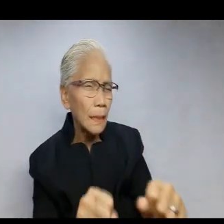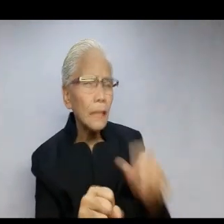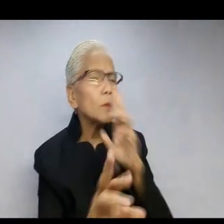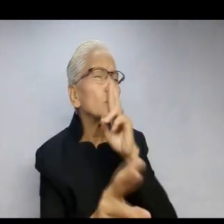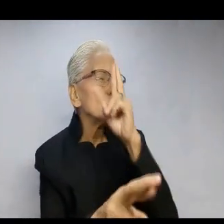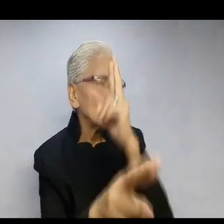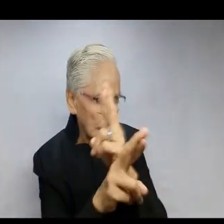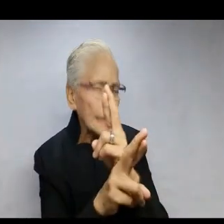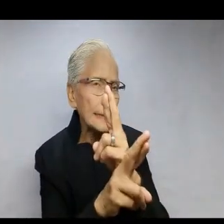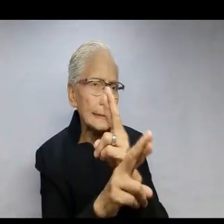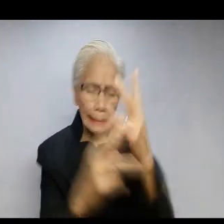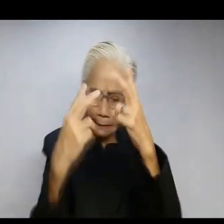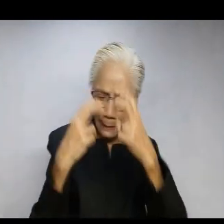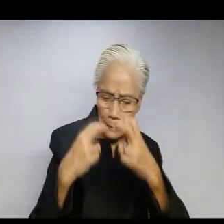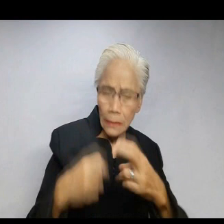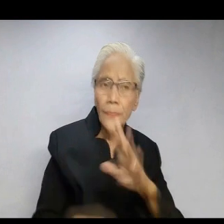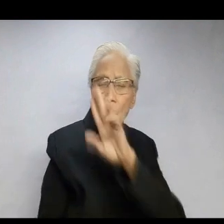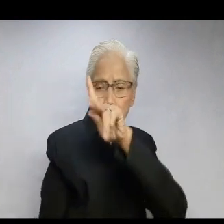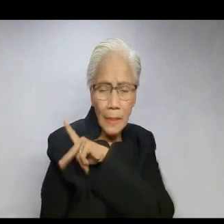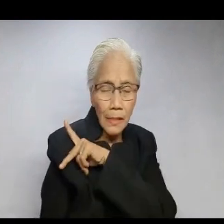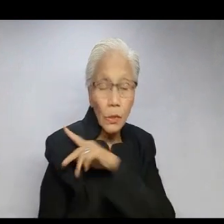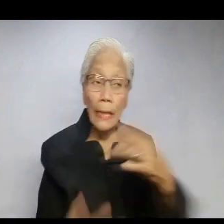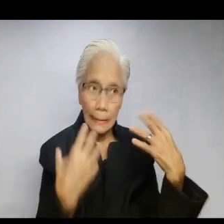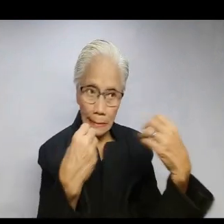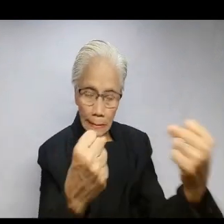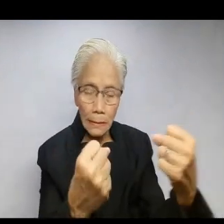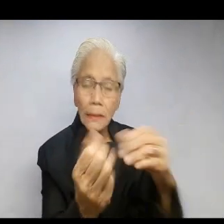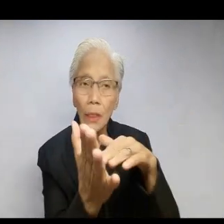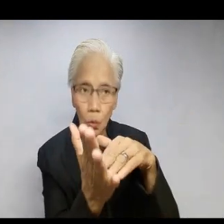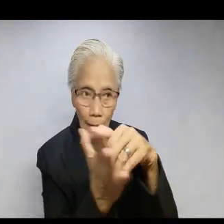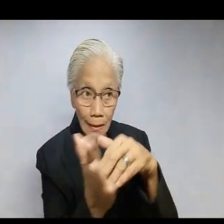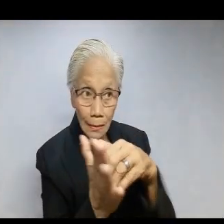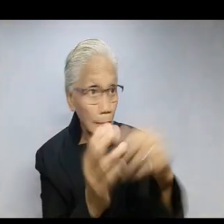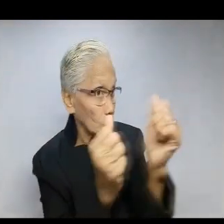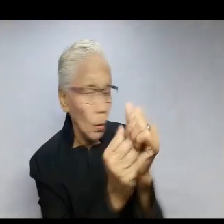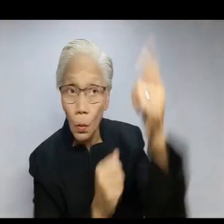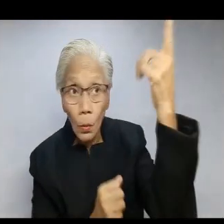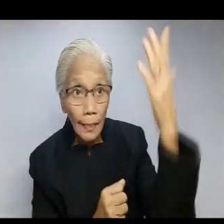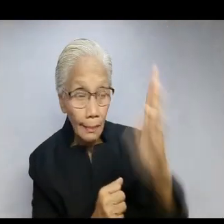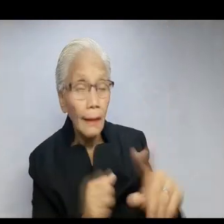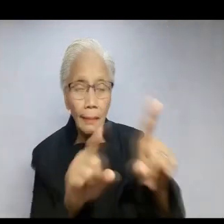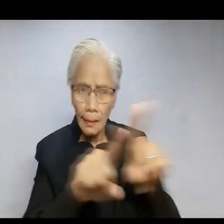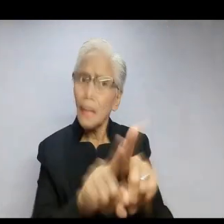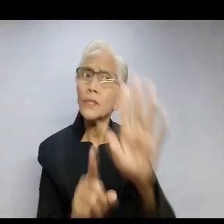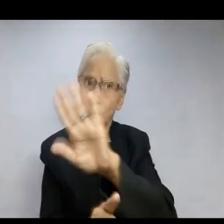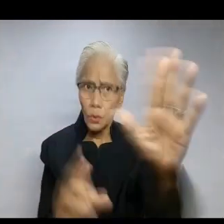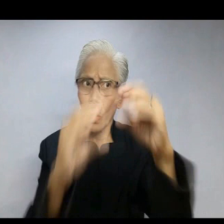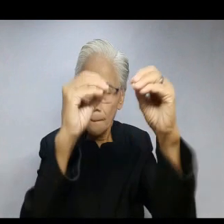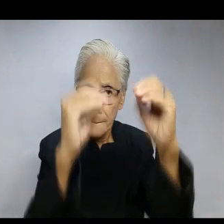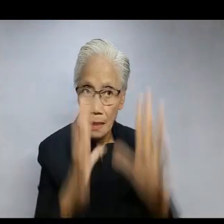the ability to realistically assess your personal strengths and weaknesses with